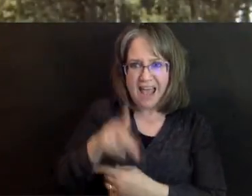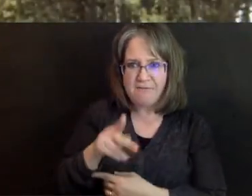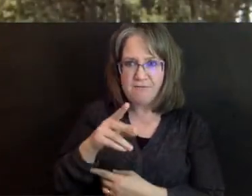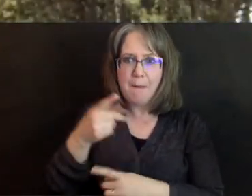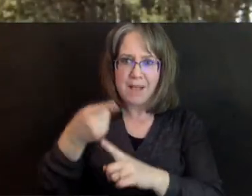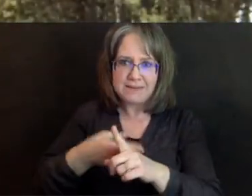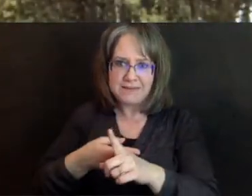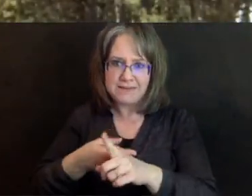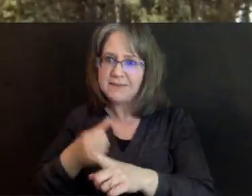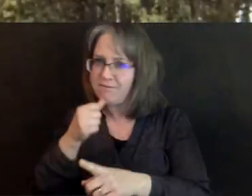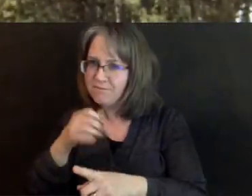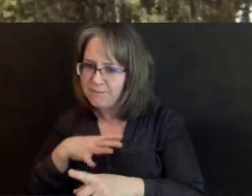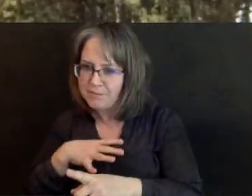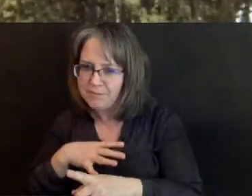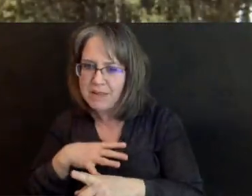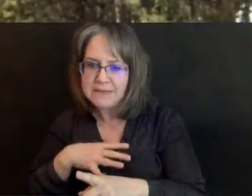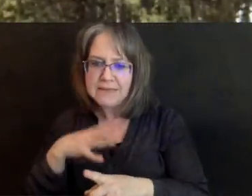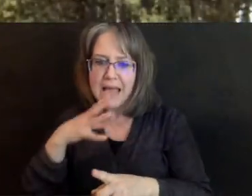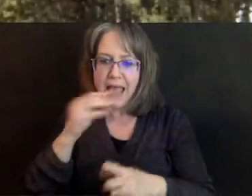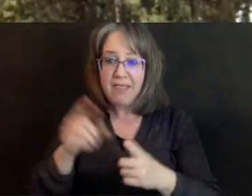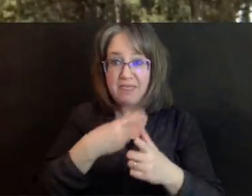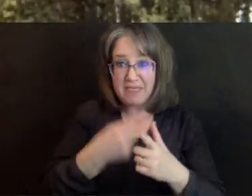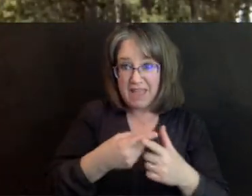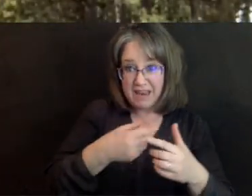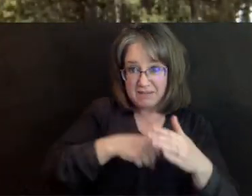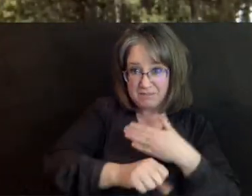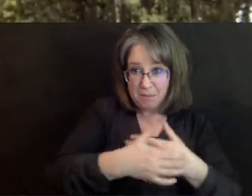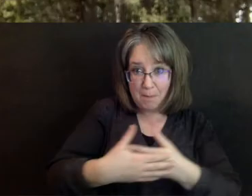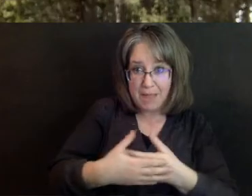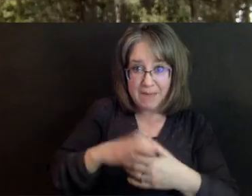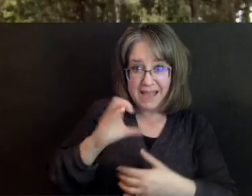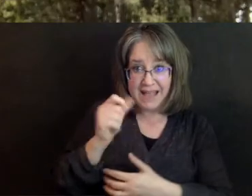Let's keep trekking and see if we can find some beautiful birds.